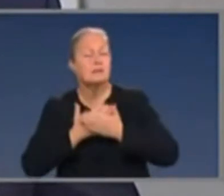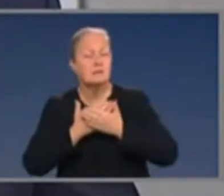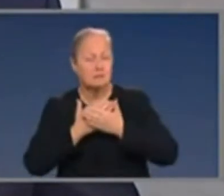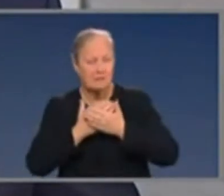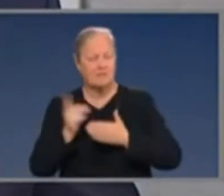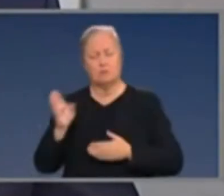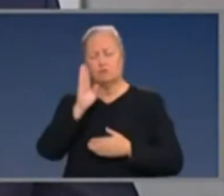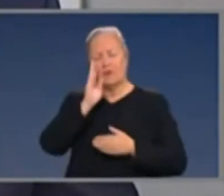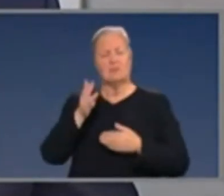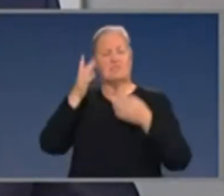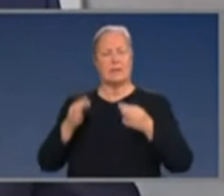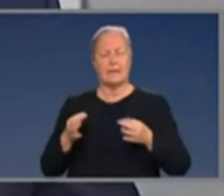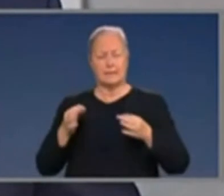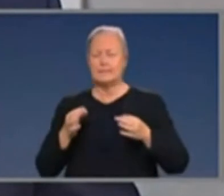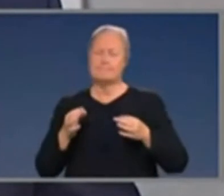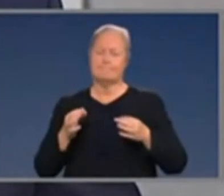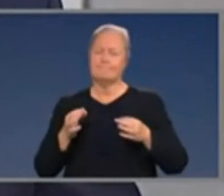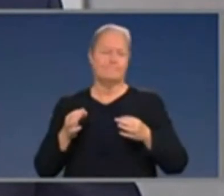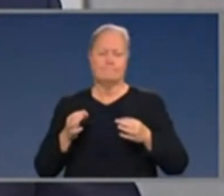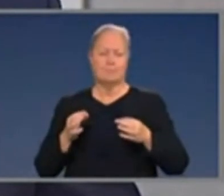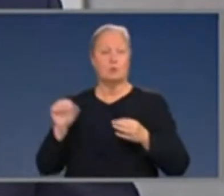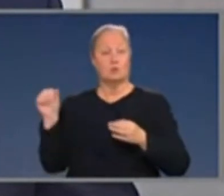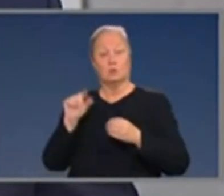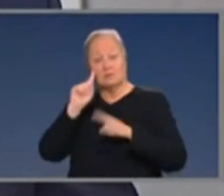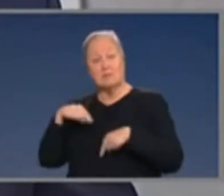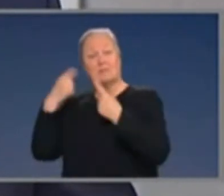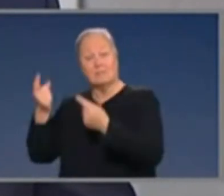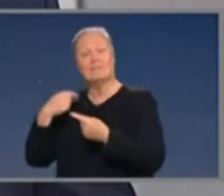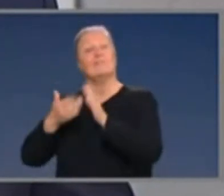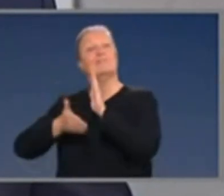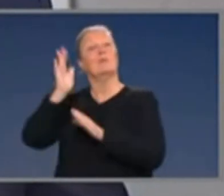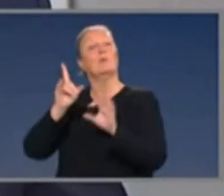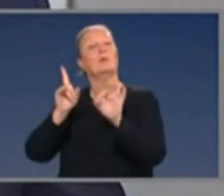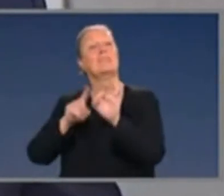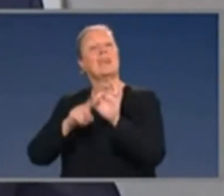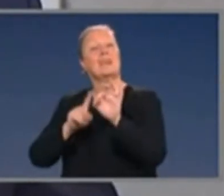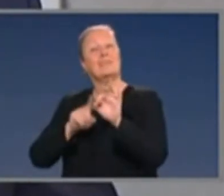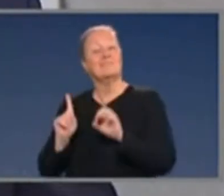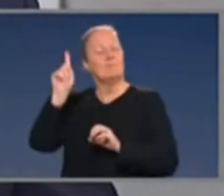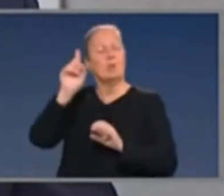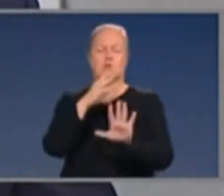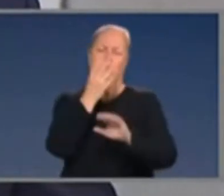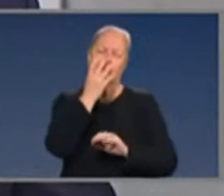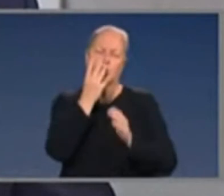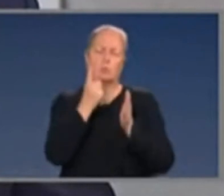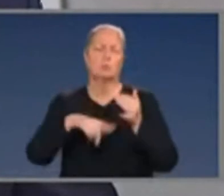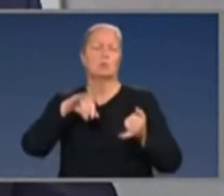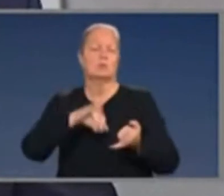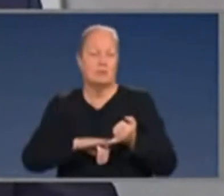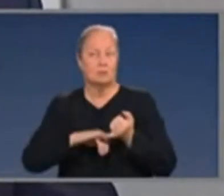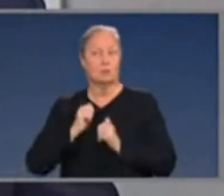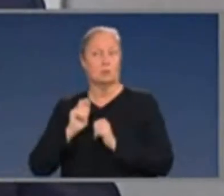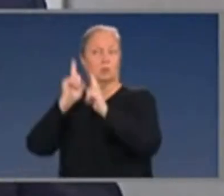the decision that he obviously wouldn't be travelling the next day when I was going to Queensland. And on Tuesday when we were going to